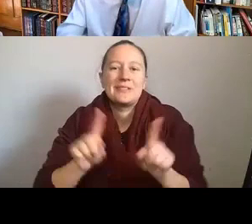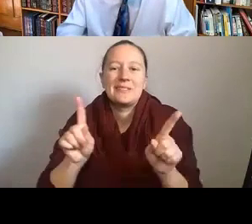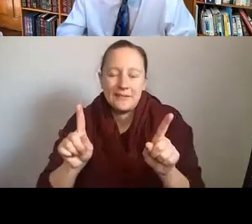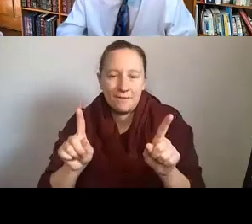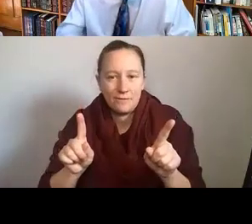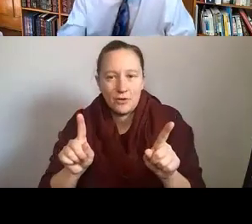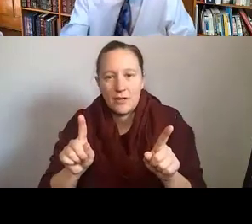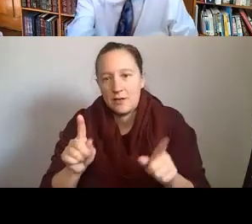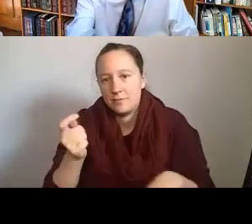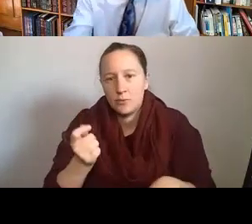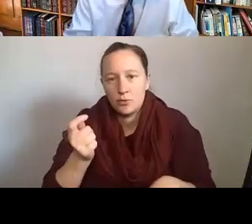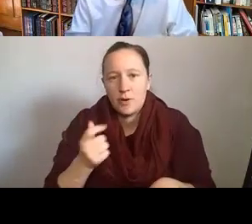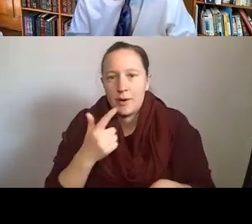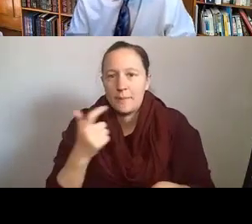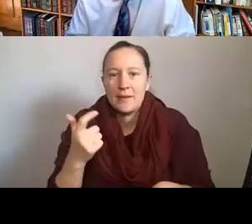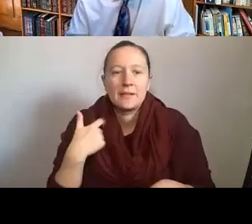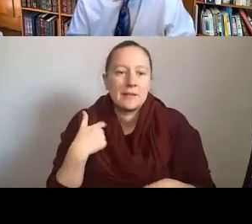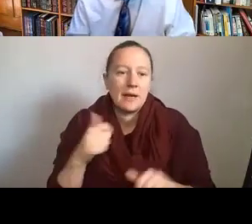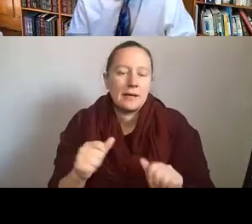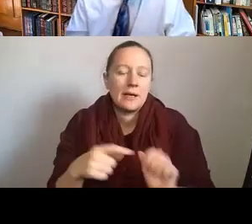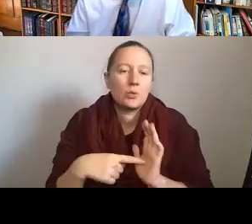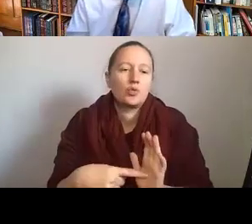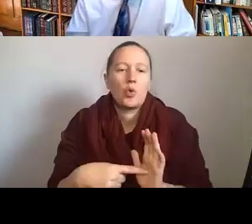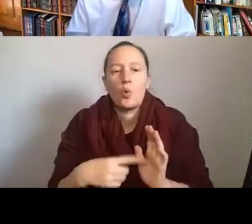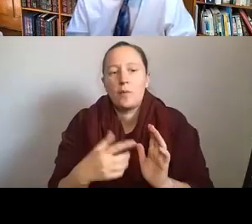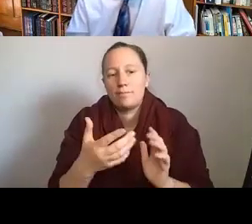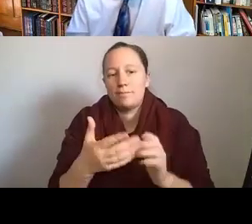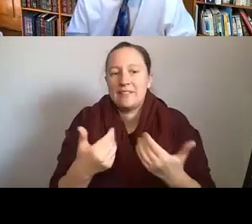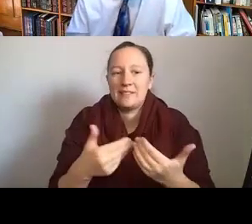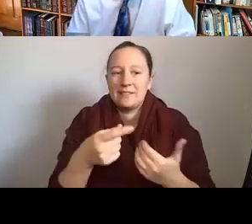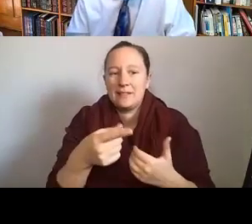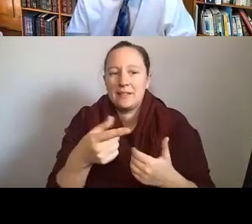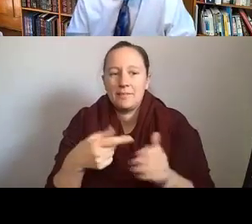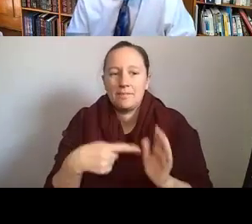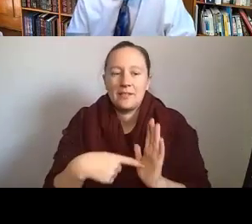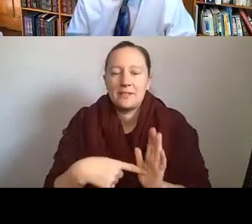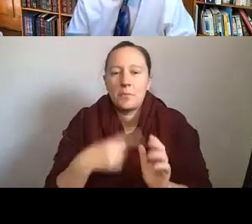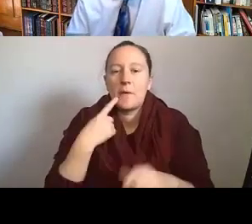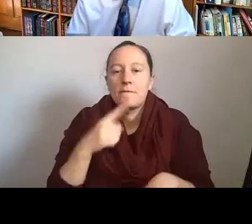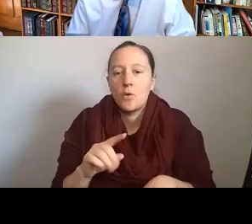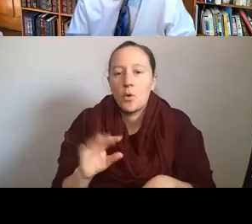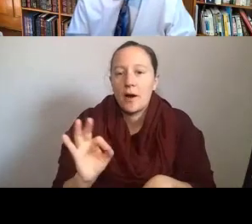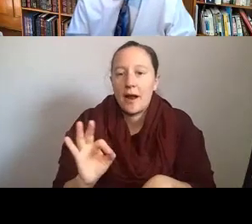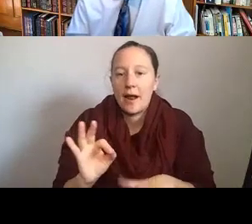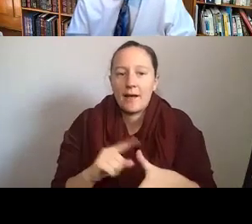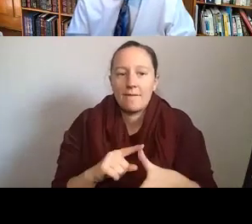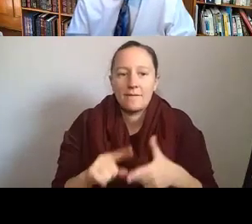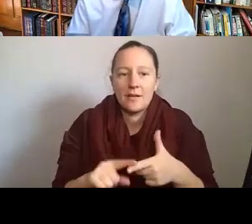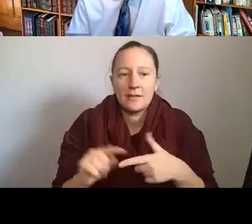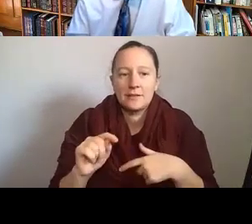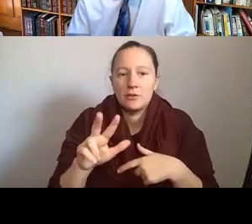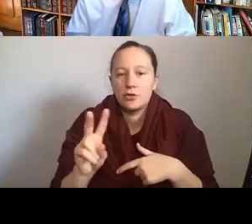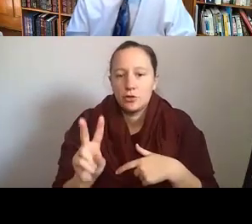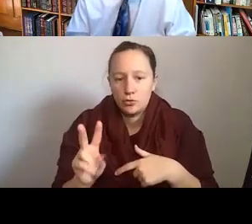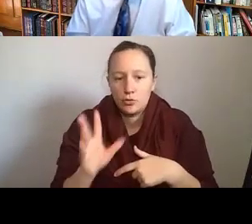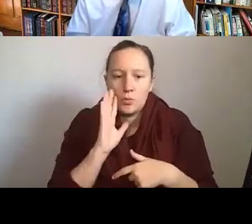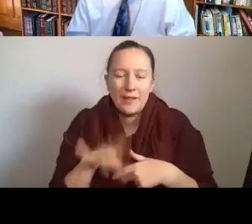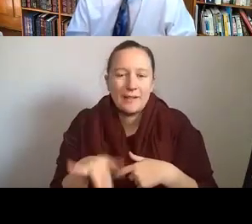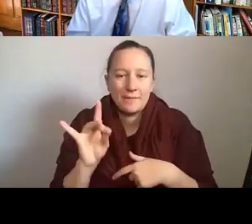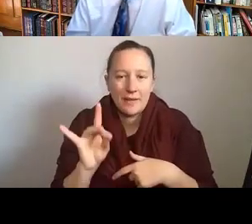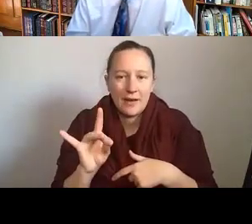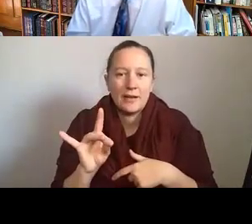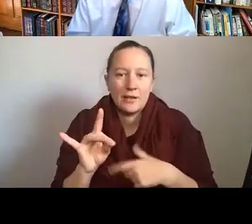funding opportunity just because I could show you the example here. For the F awards and for the T32s, you'll find all of the